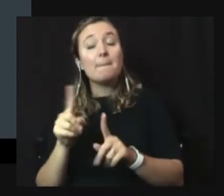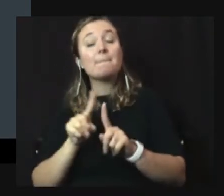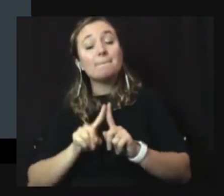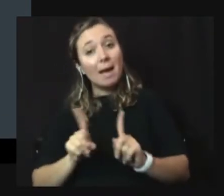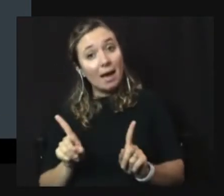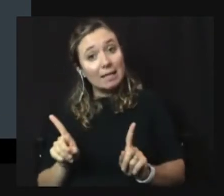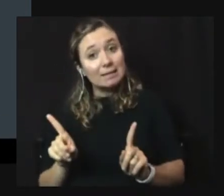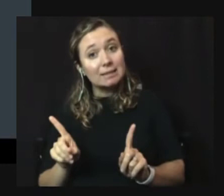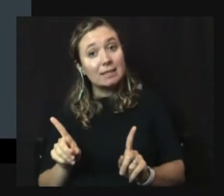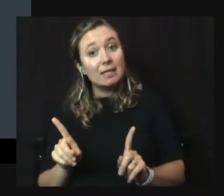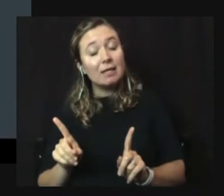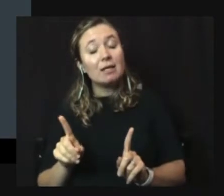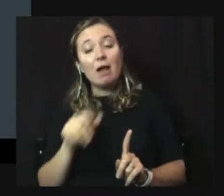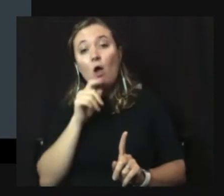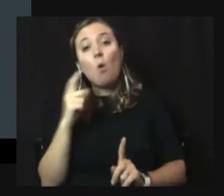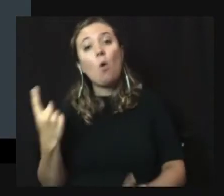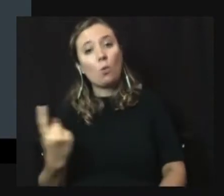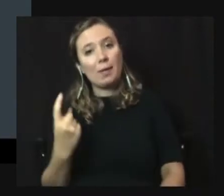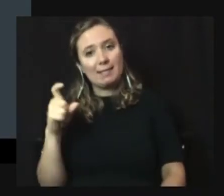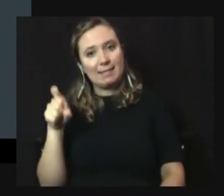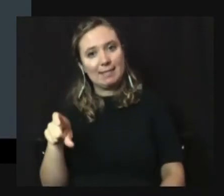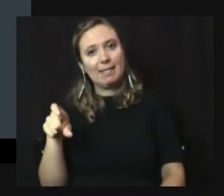I don't always need her.